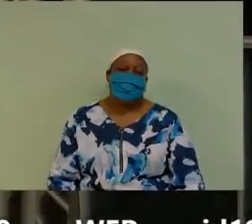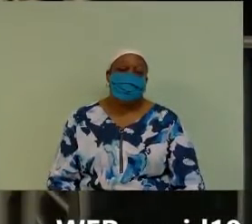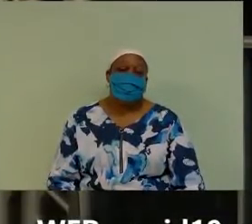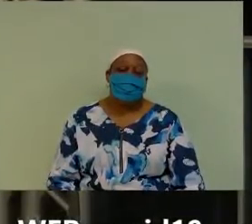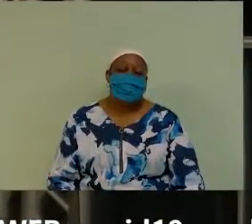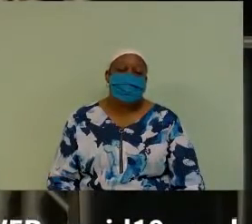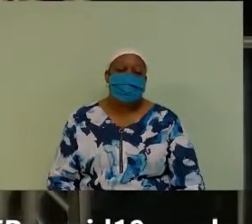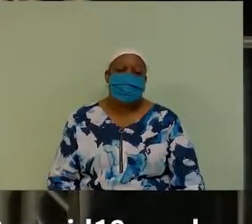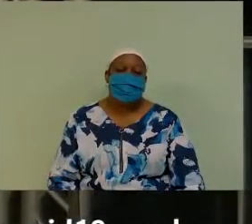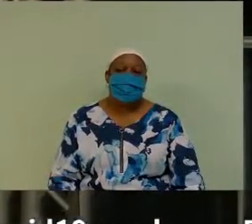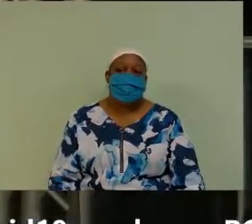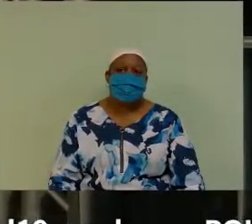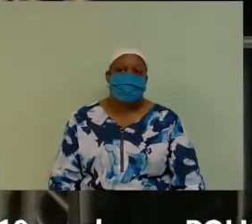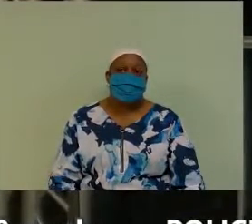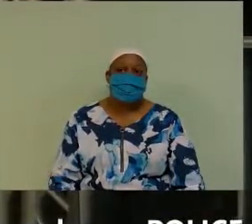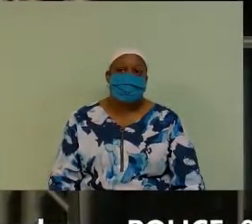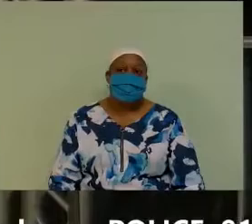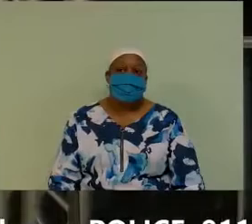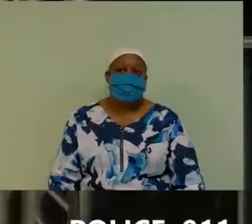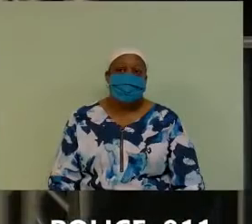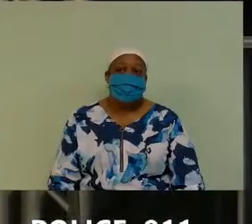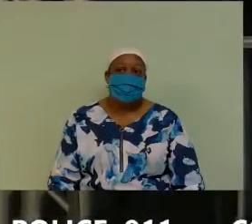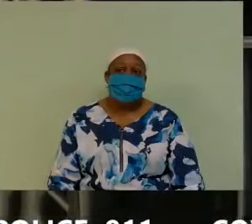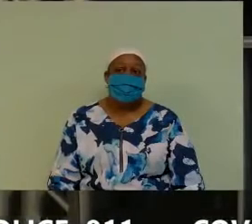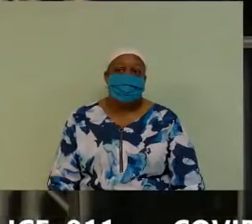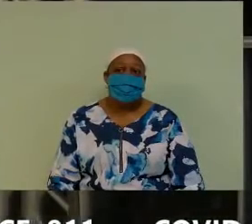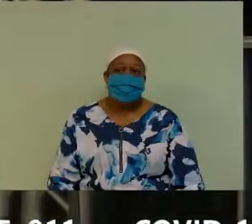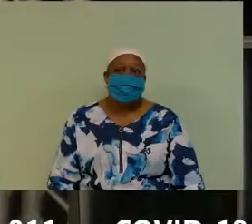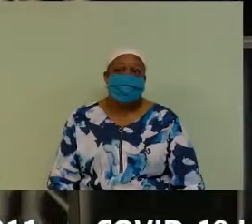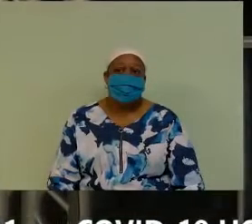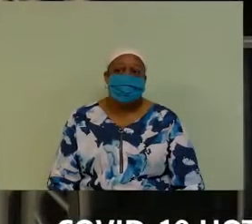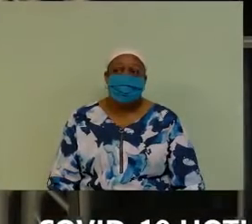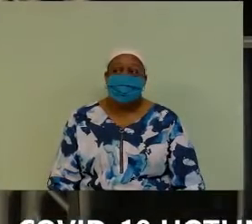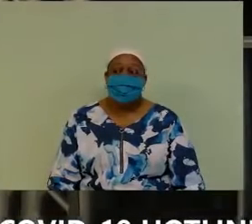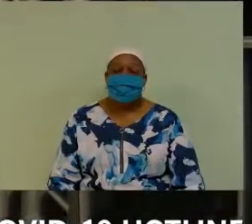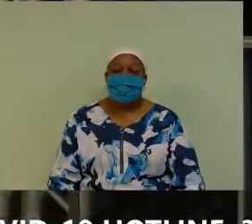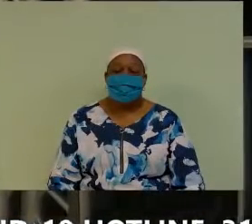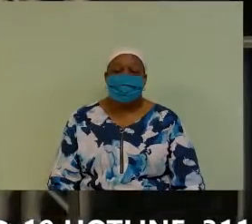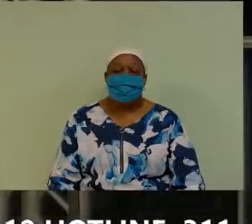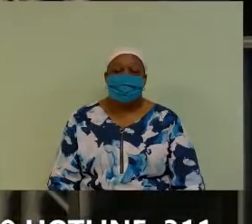is posed to Dr. Laws.